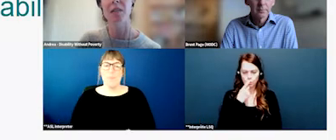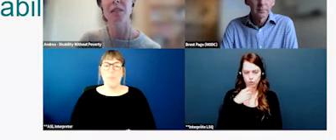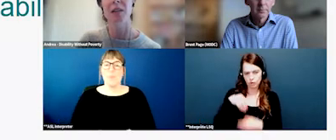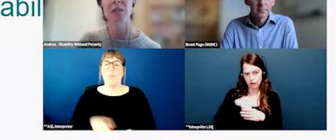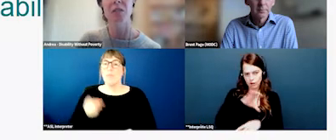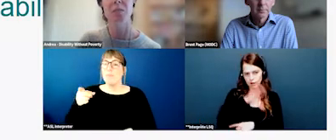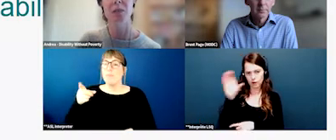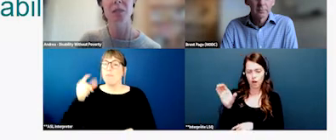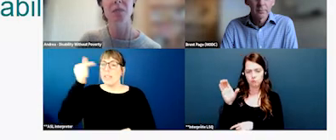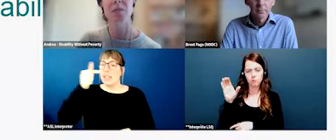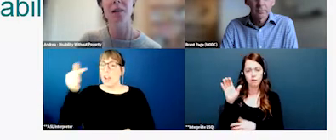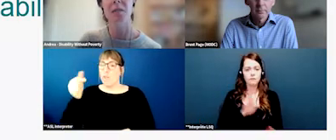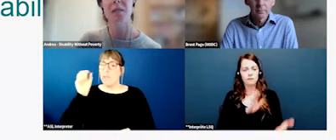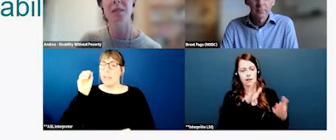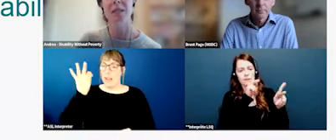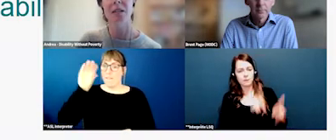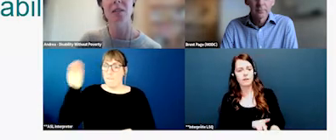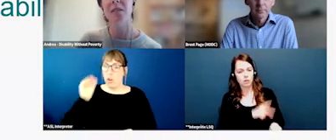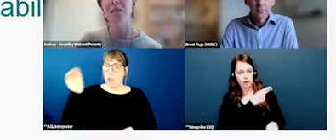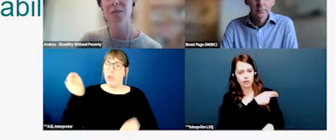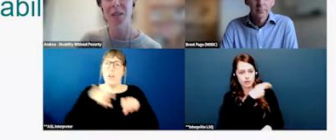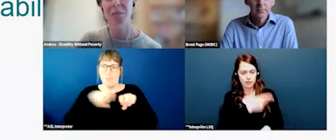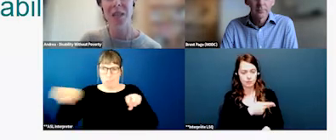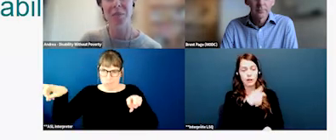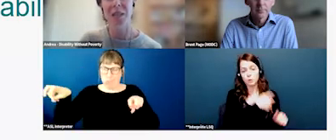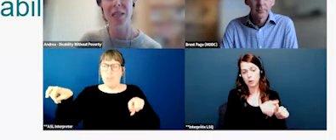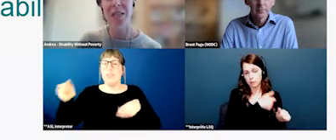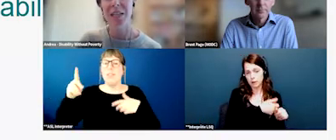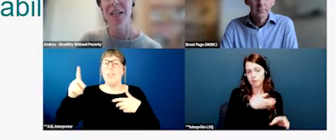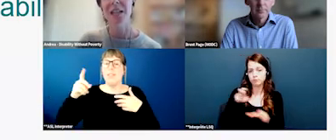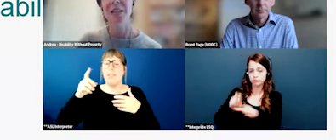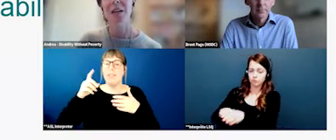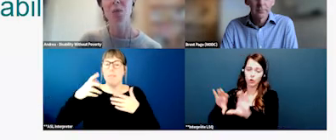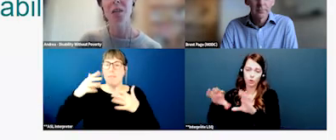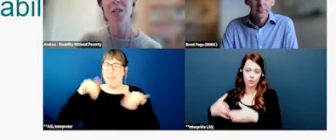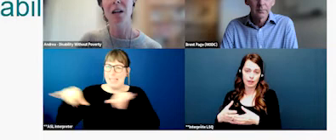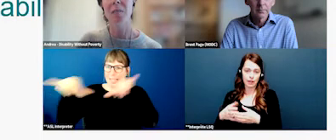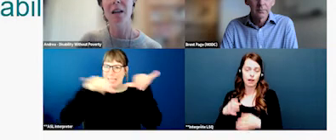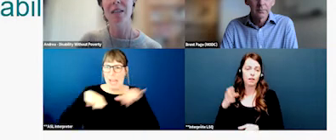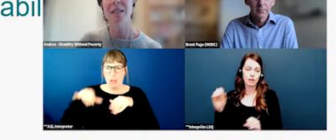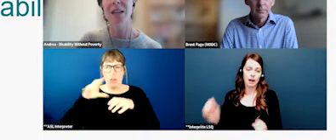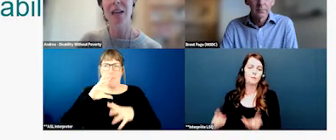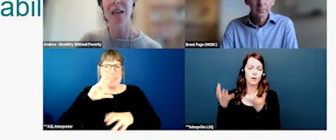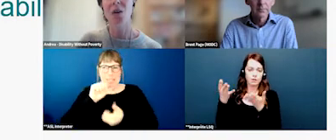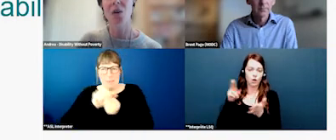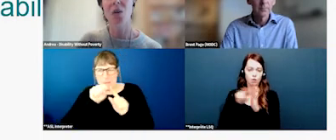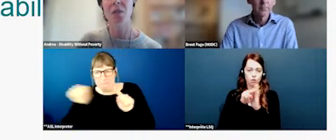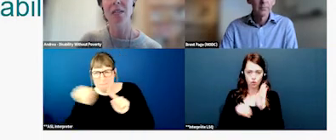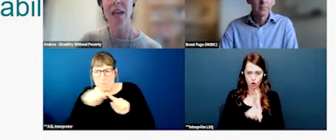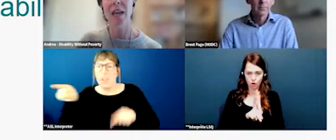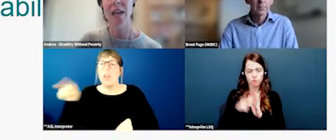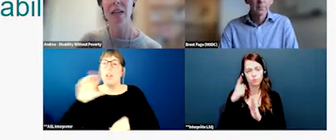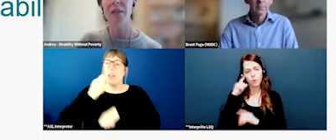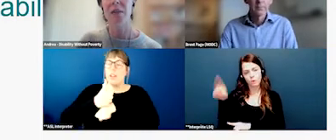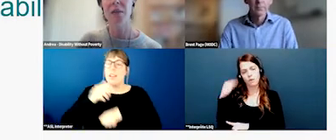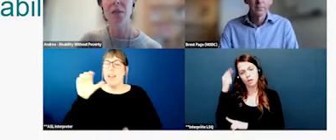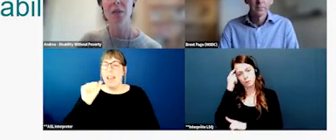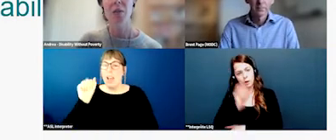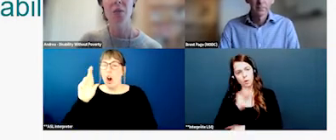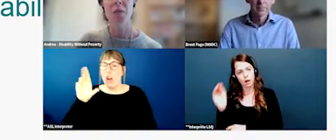of Ontario's Built Environment Standards Development Committee that worked to harmonize the